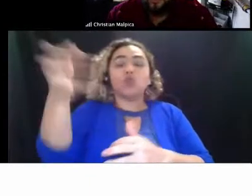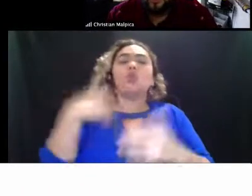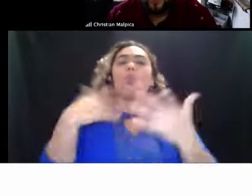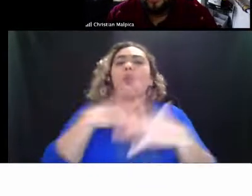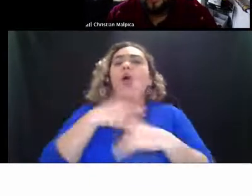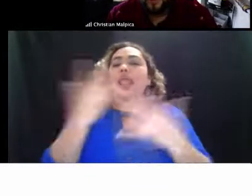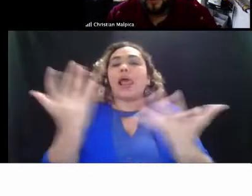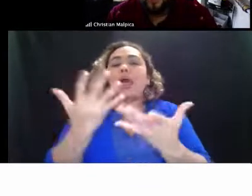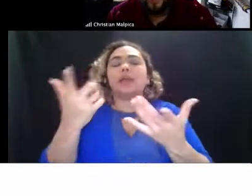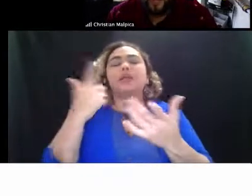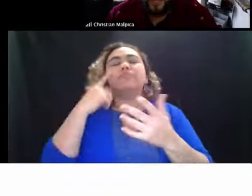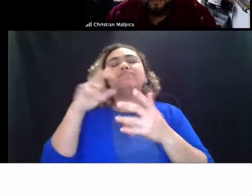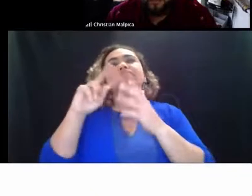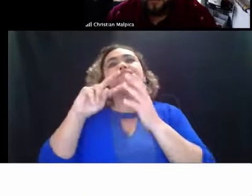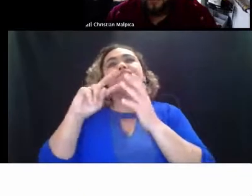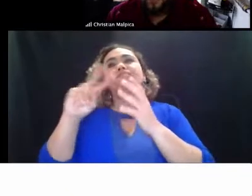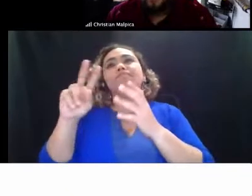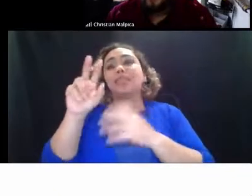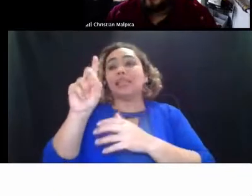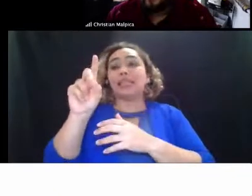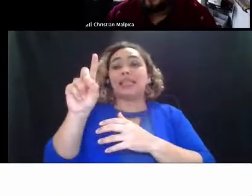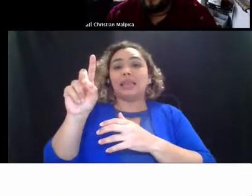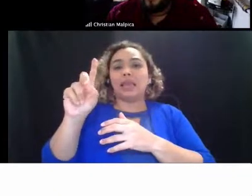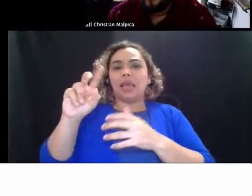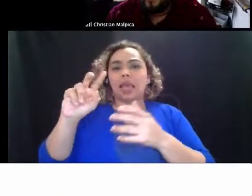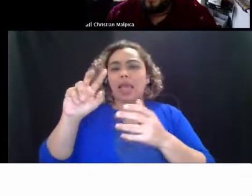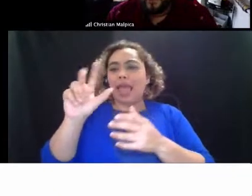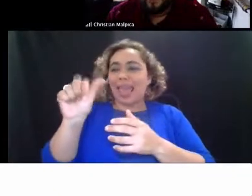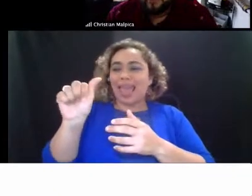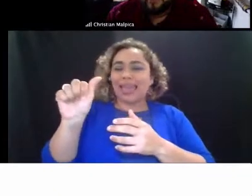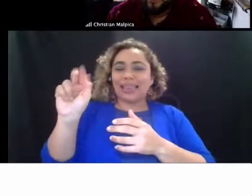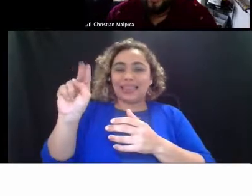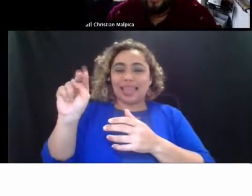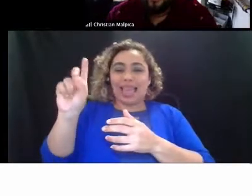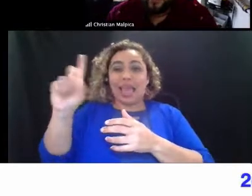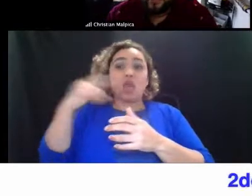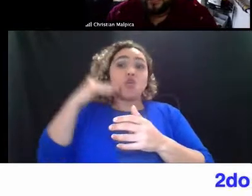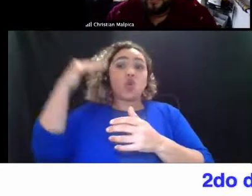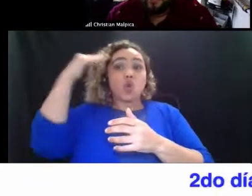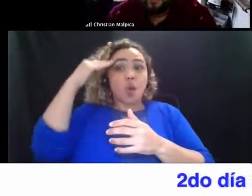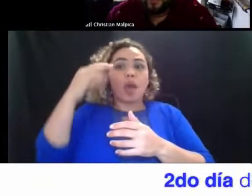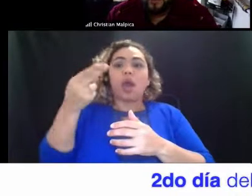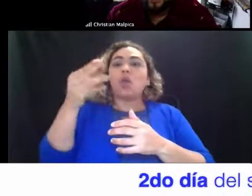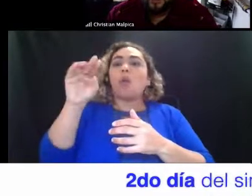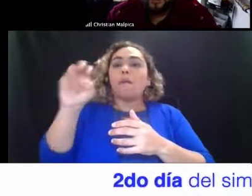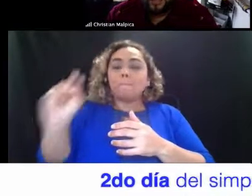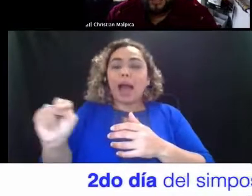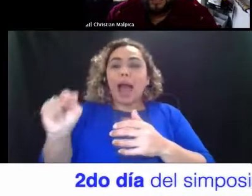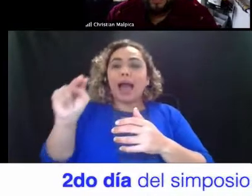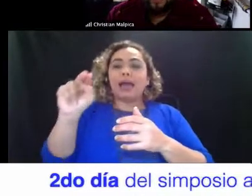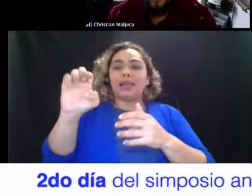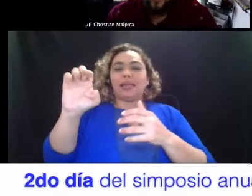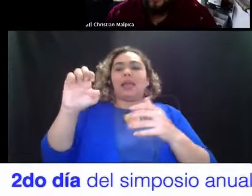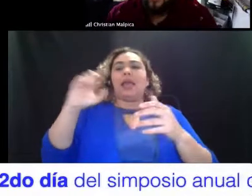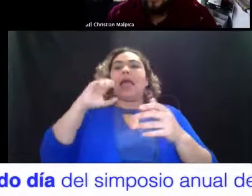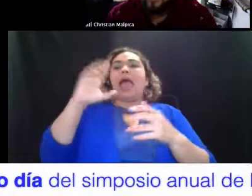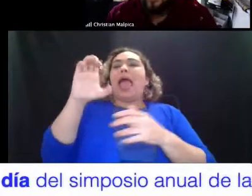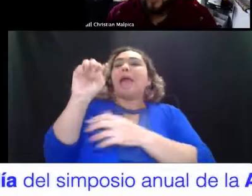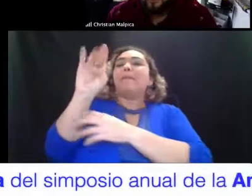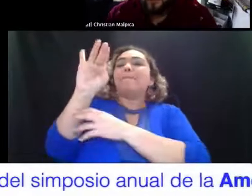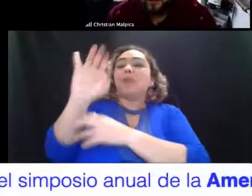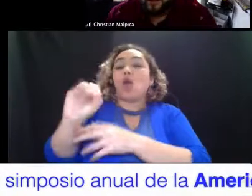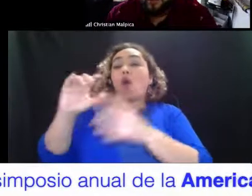to express NMDA and AMPA receptors on HEK cells, human embryonic kidney cells, to test the effect of